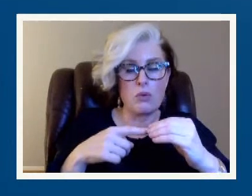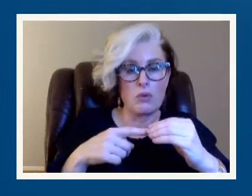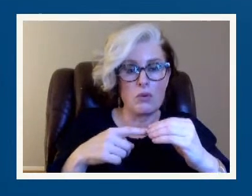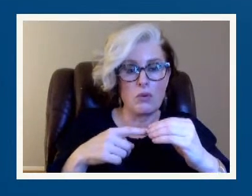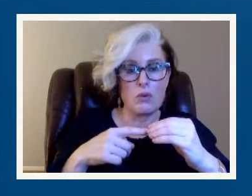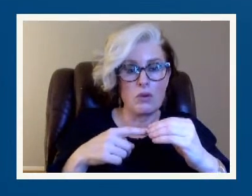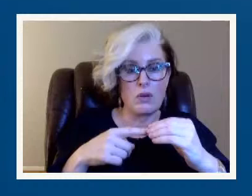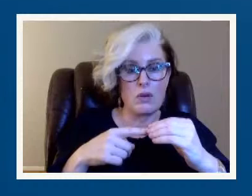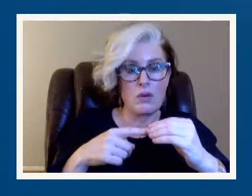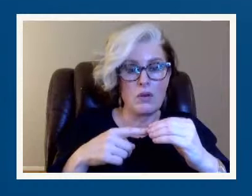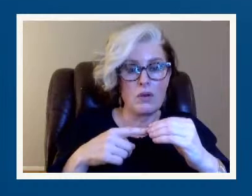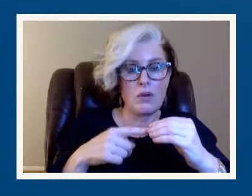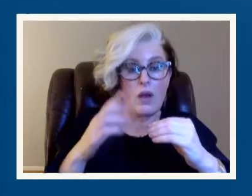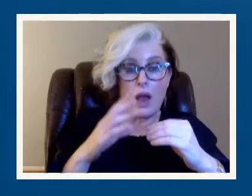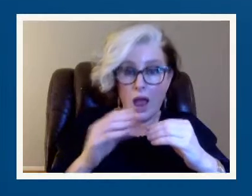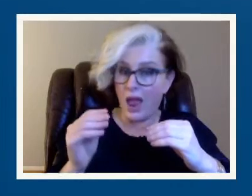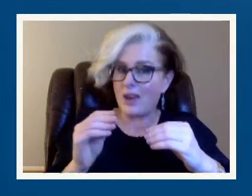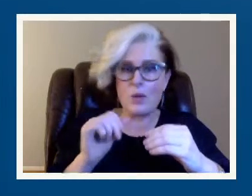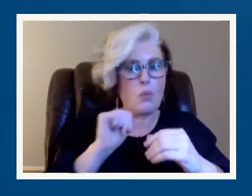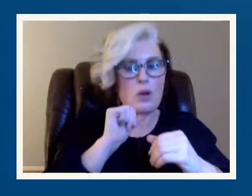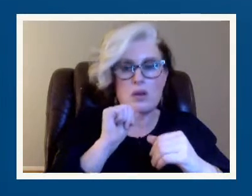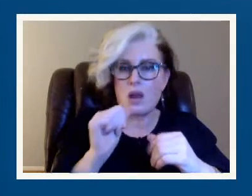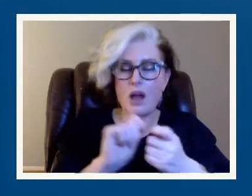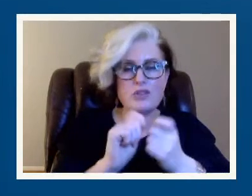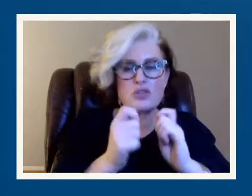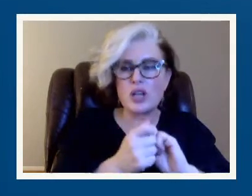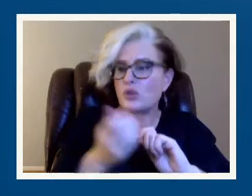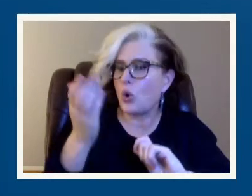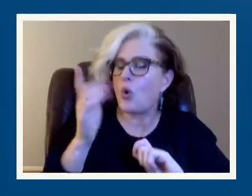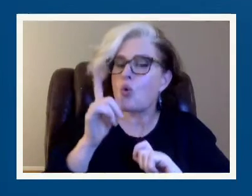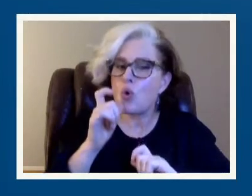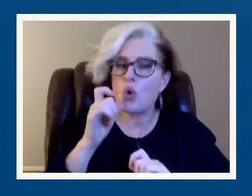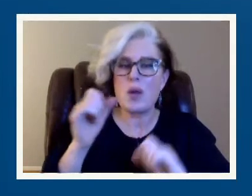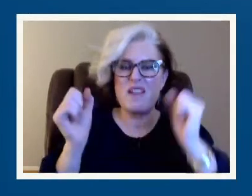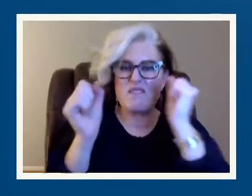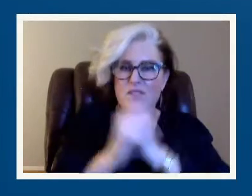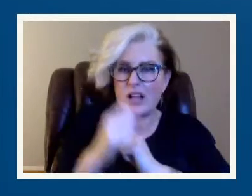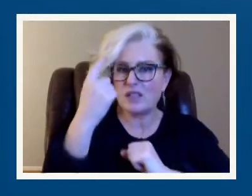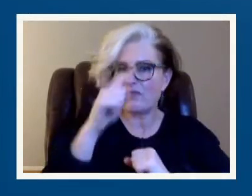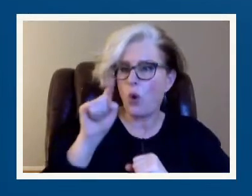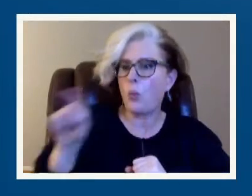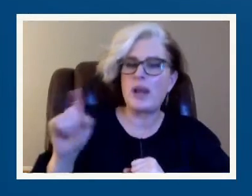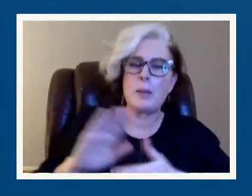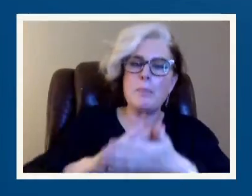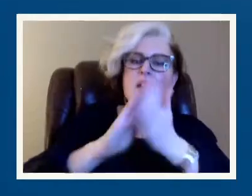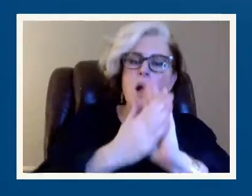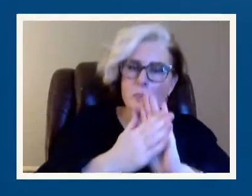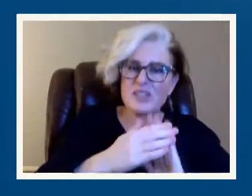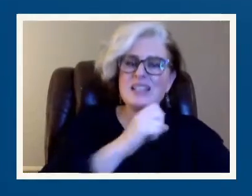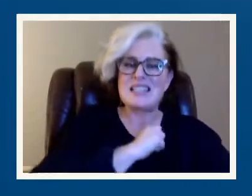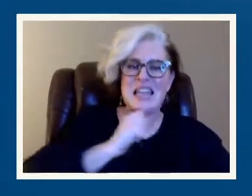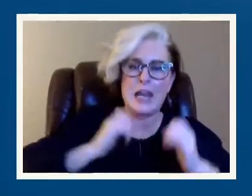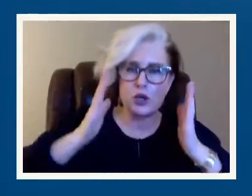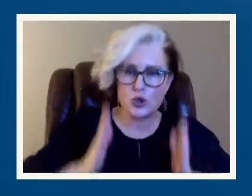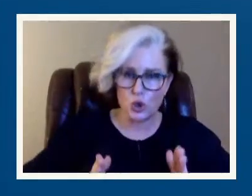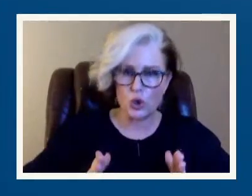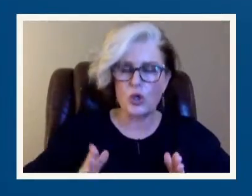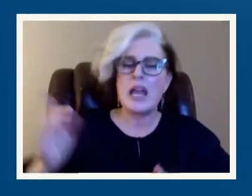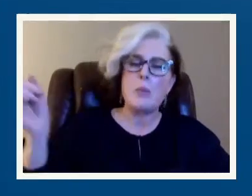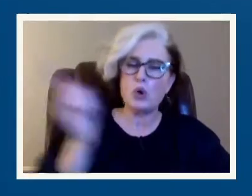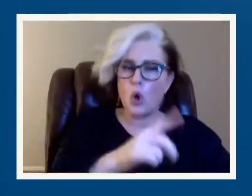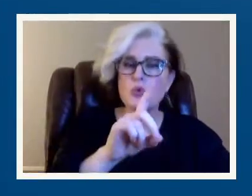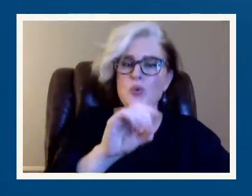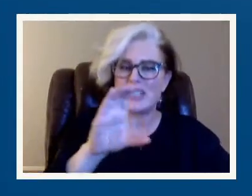And it will not change who he fights for when he gets to the United States Senate. He will fight for